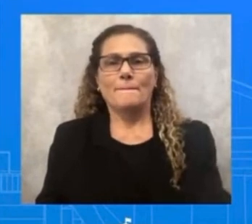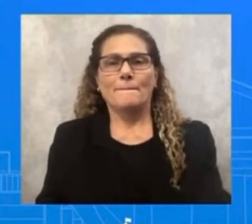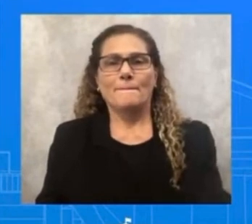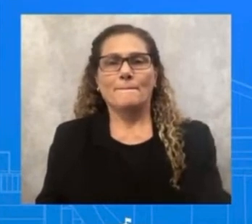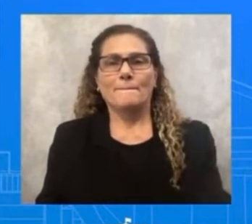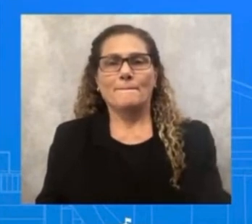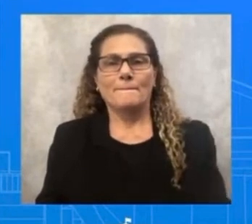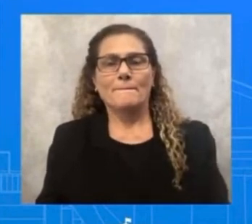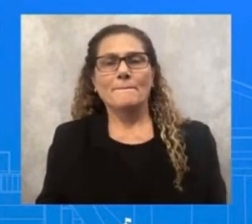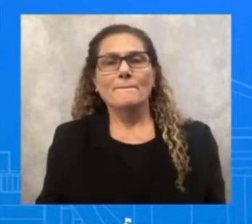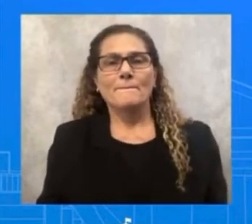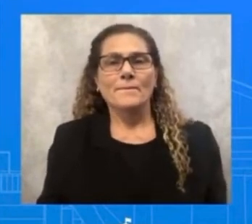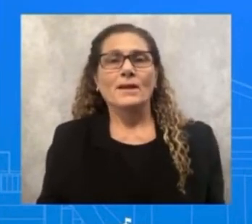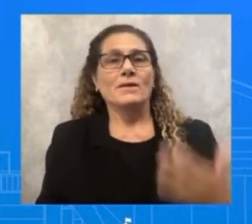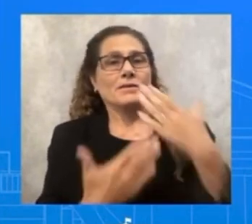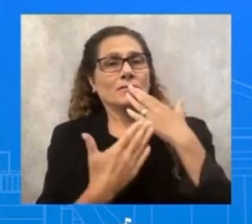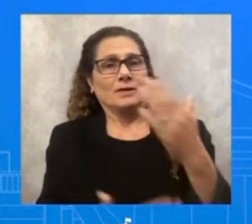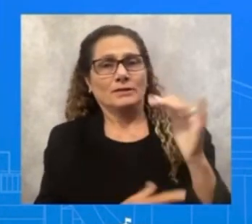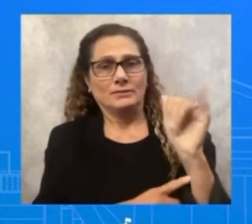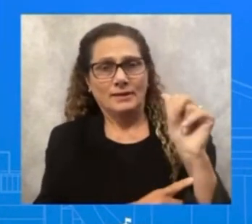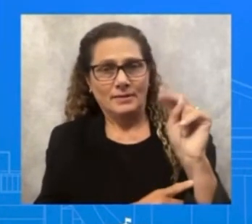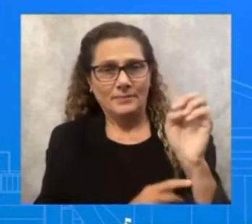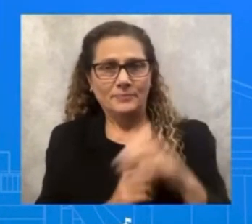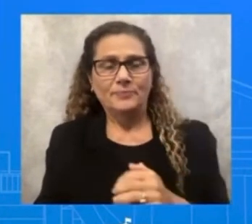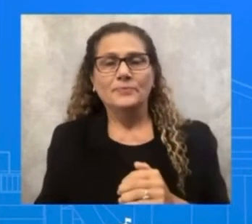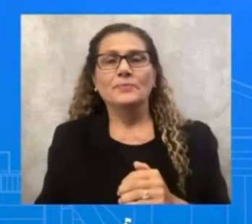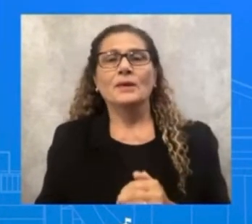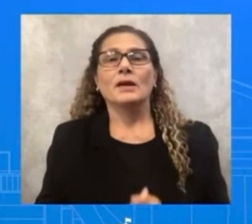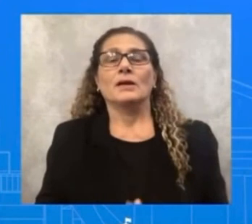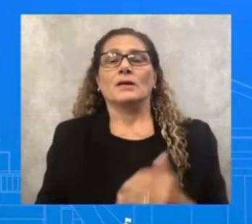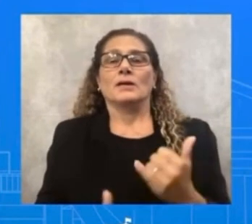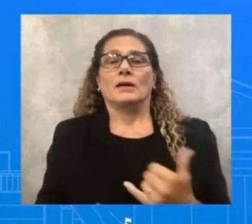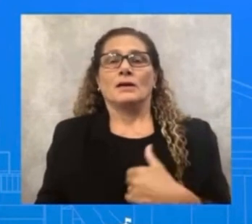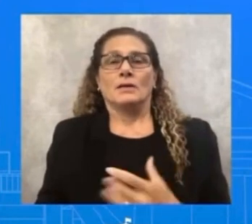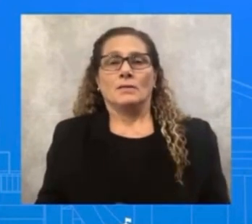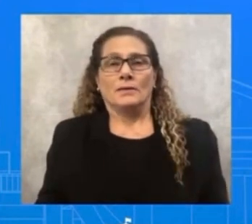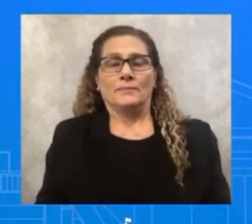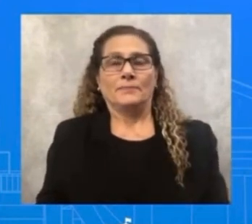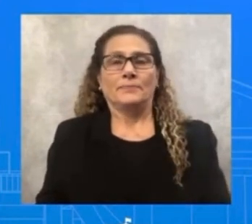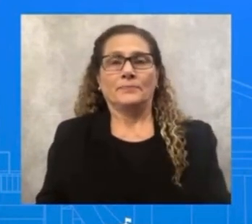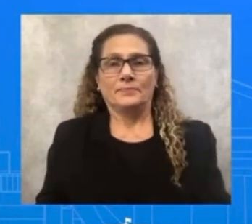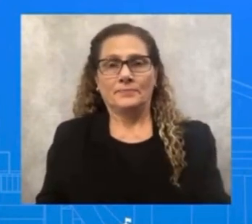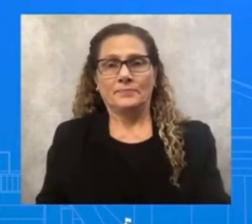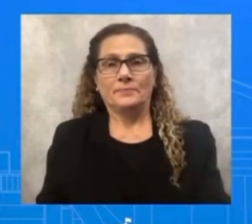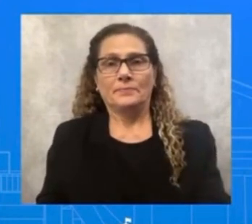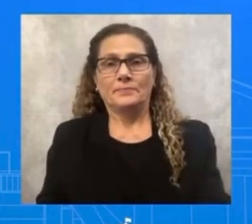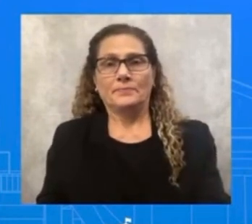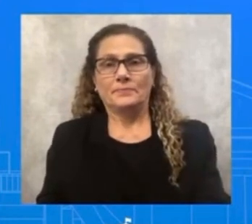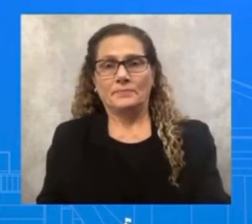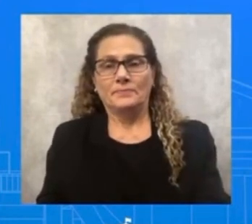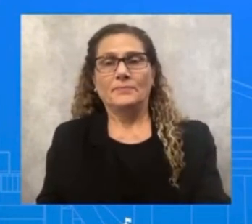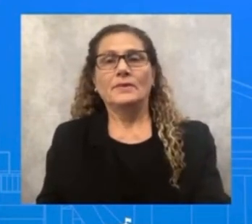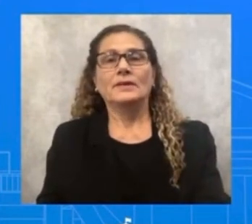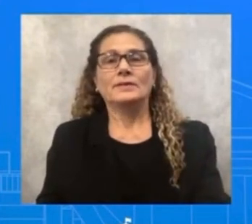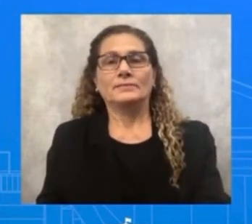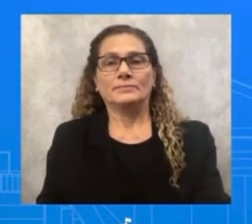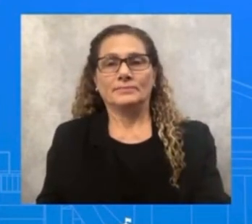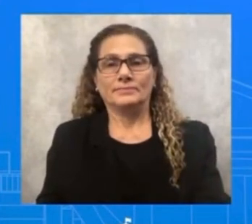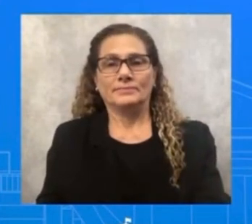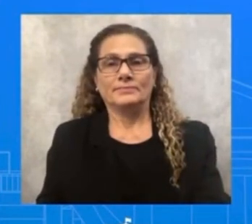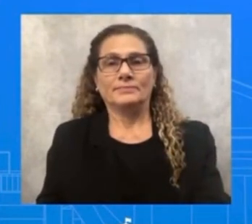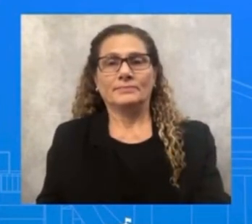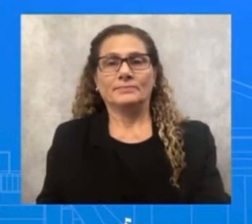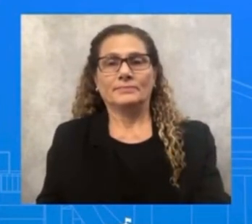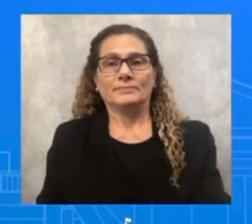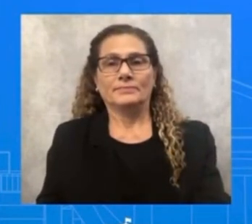Thanks for those kind words. And I'd just like to say it's a great honor to be here with you. From day one, President